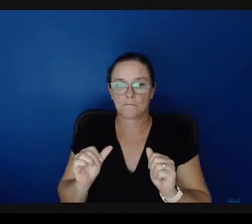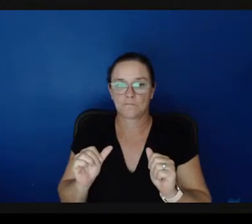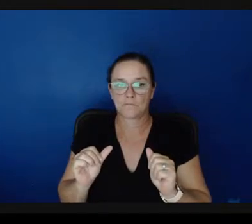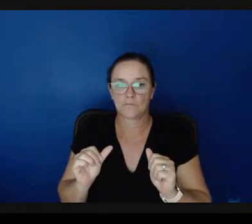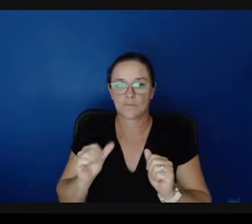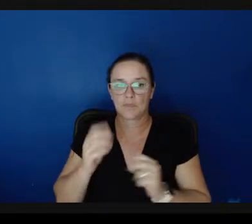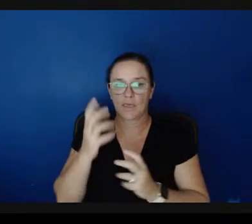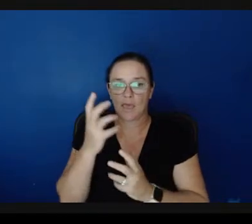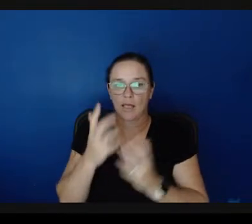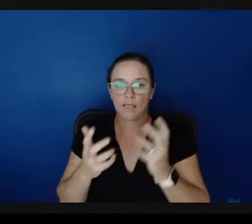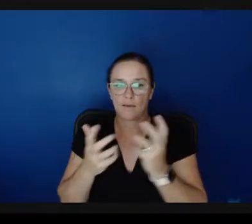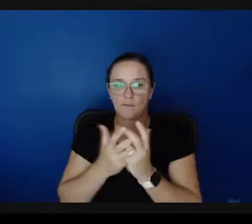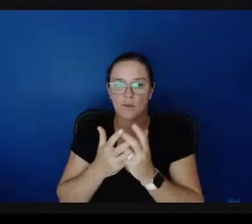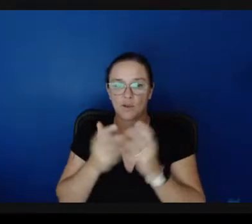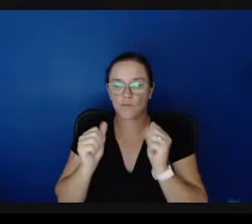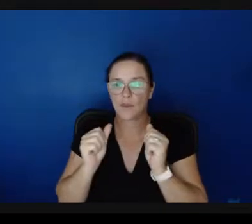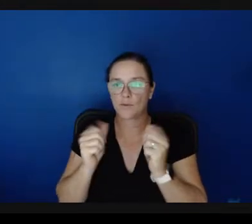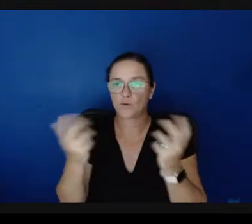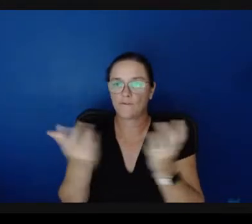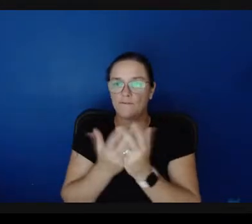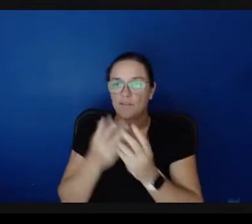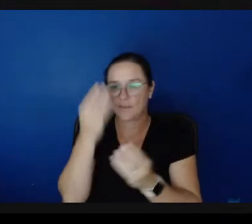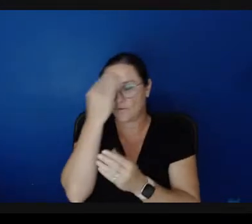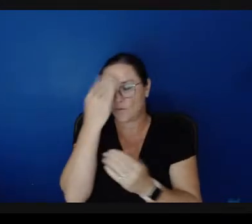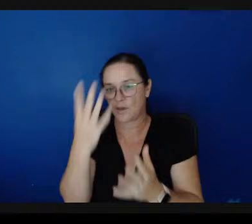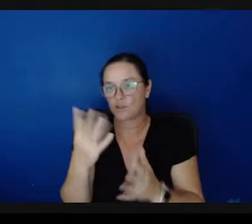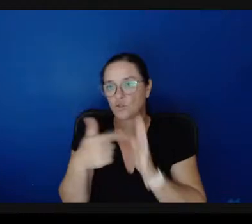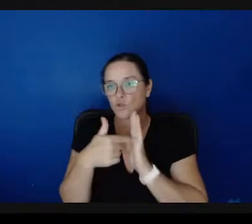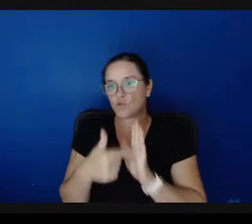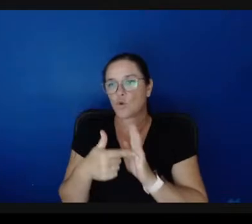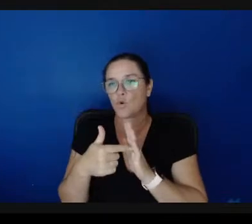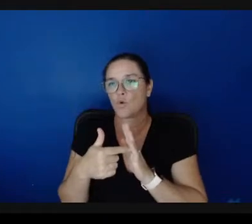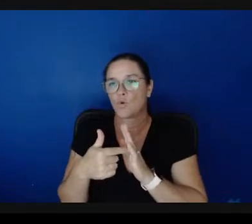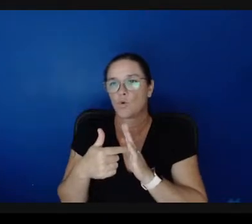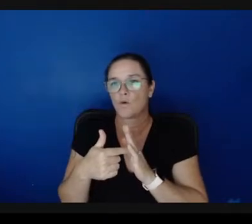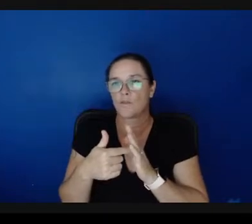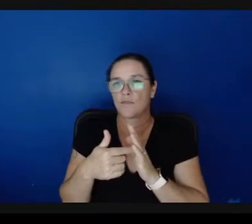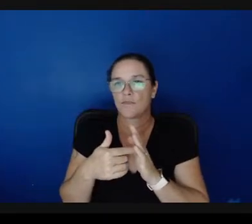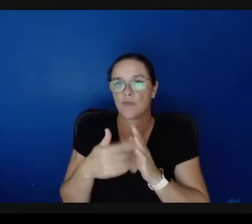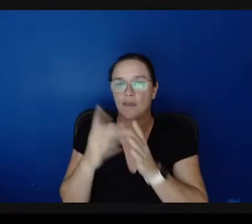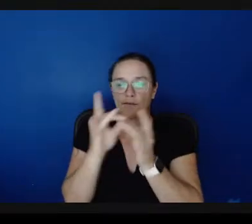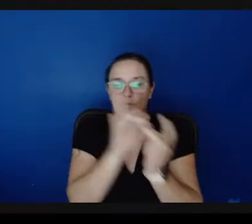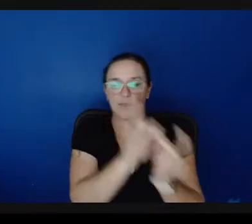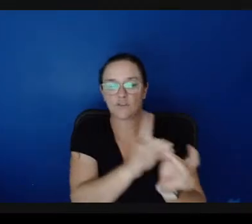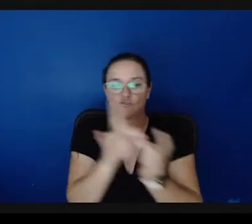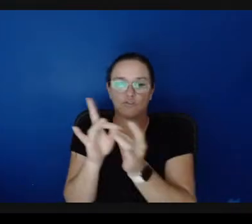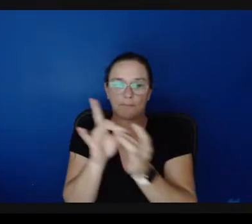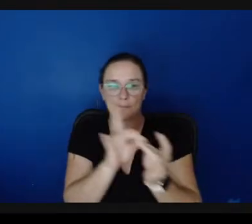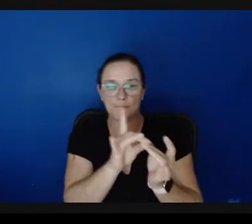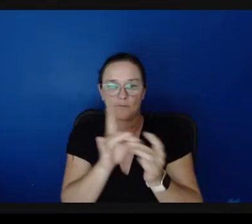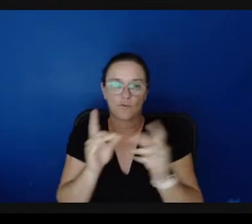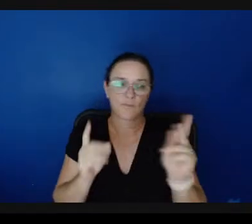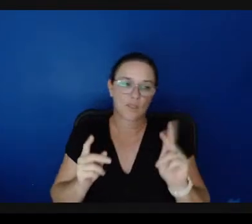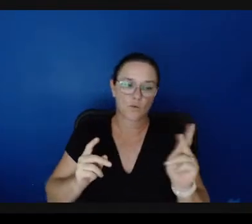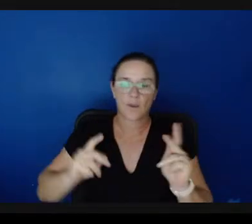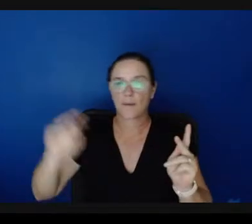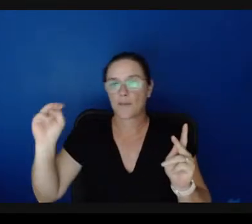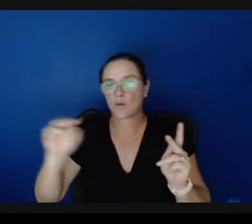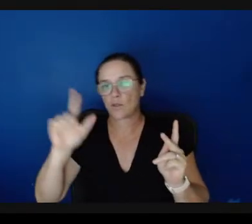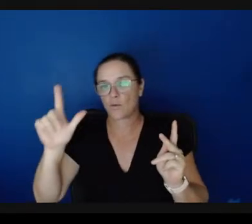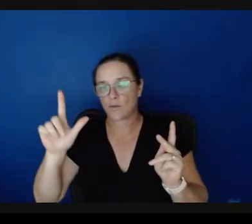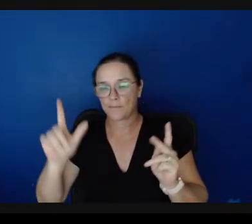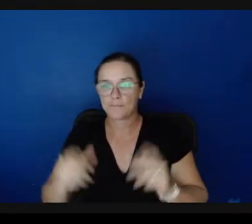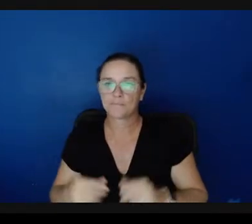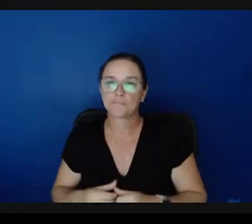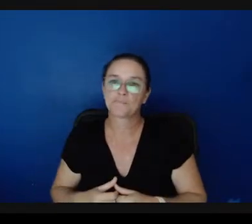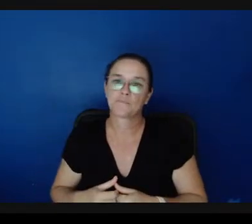calibrated to fit the data and show the interaction of Kilauea Mauna Loa through the model. And so, like, kind of skipping to the end here,